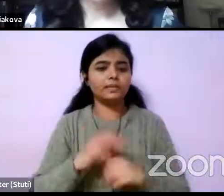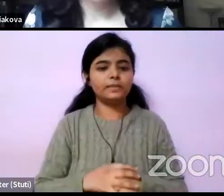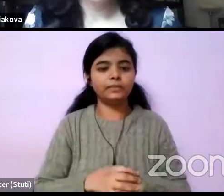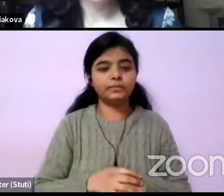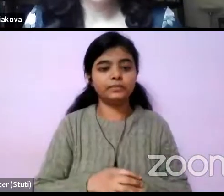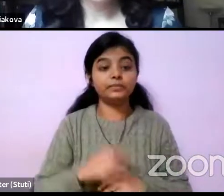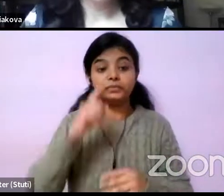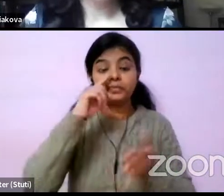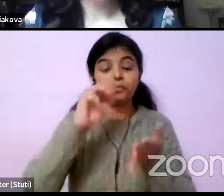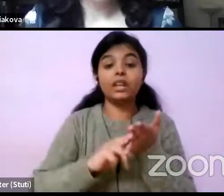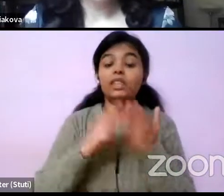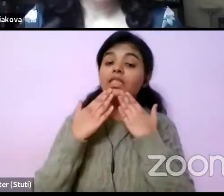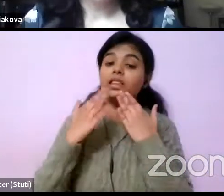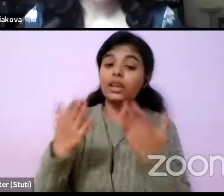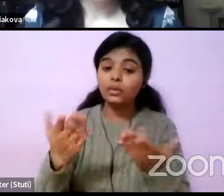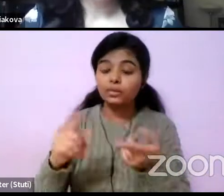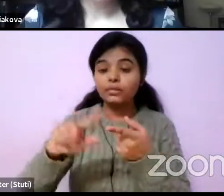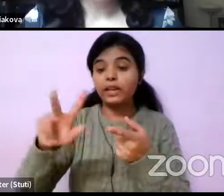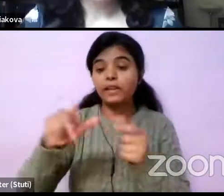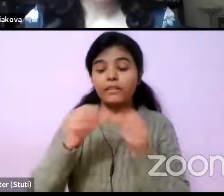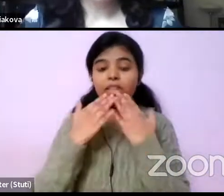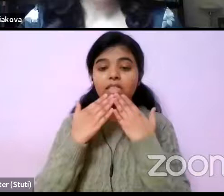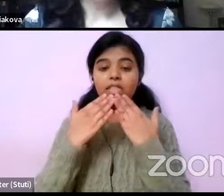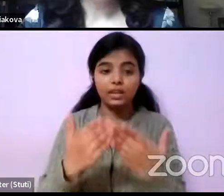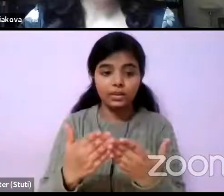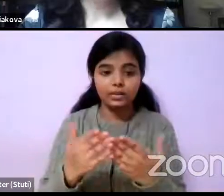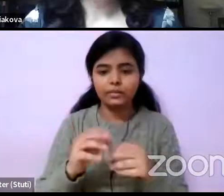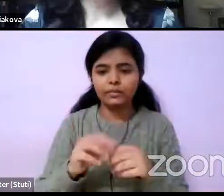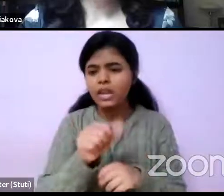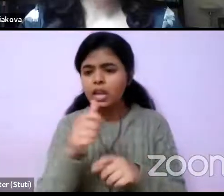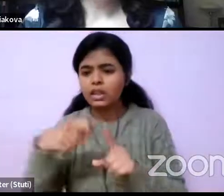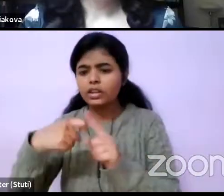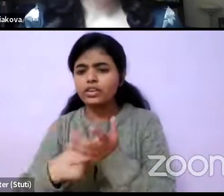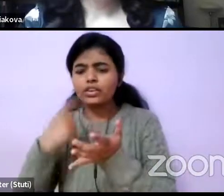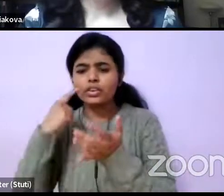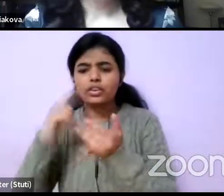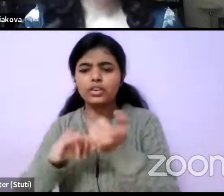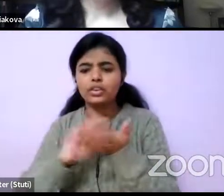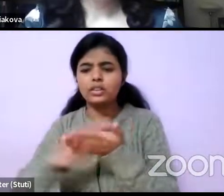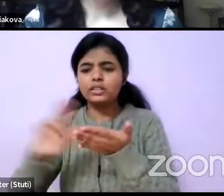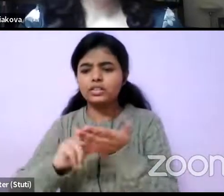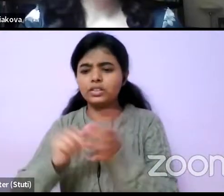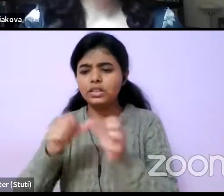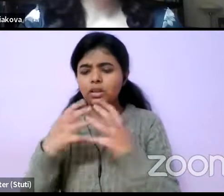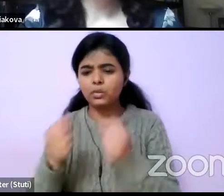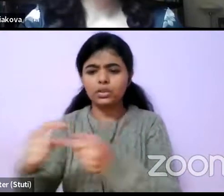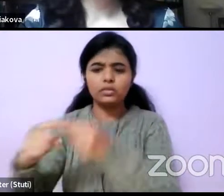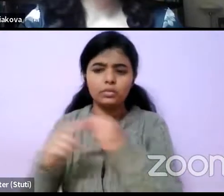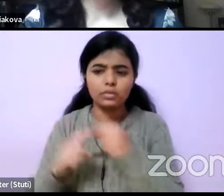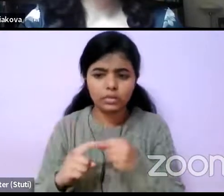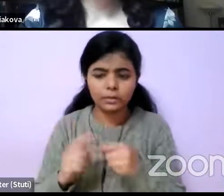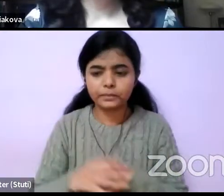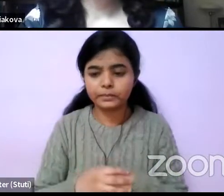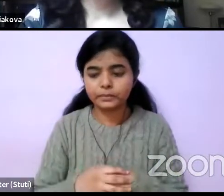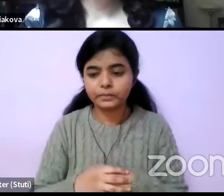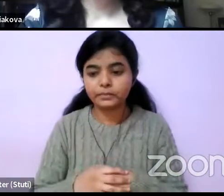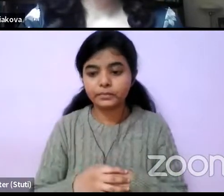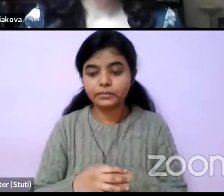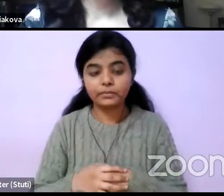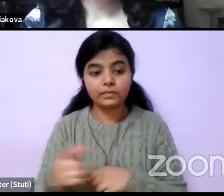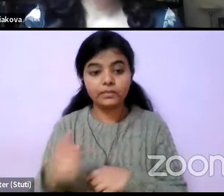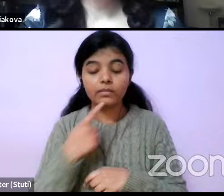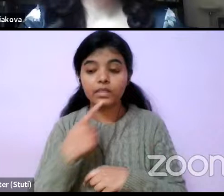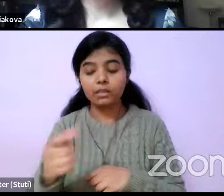Yeah, thanks, Eva. There's another question by Krishna. She says she liked